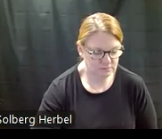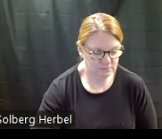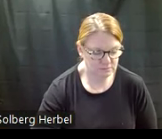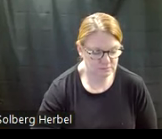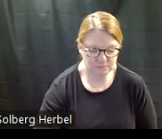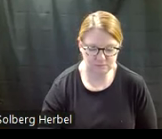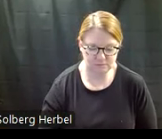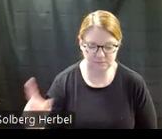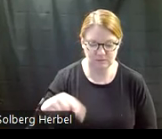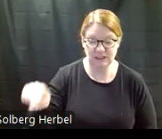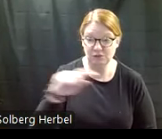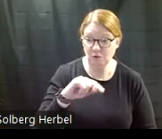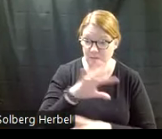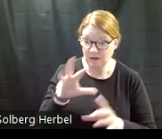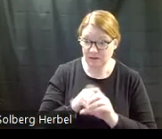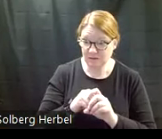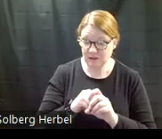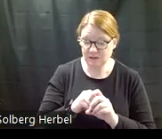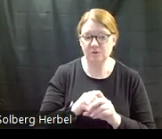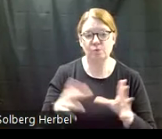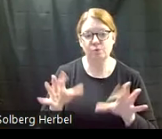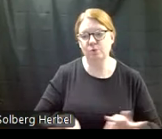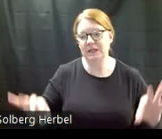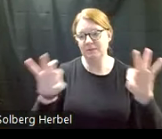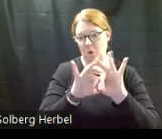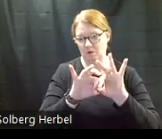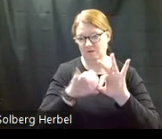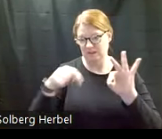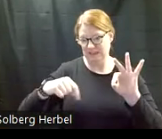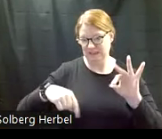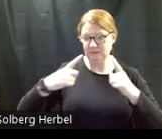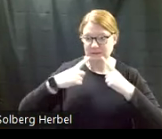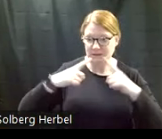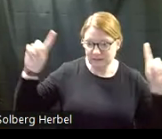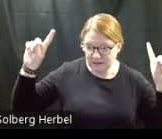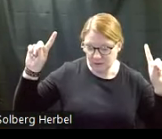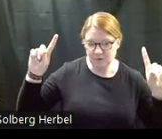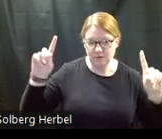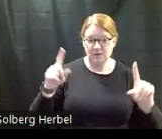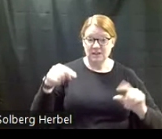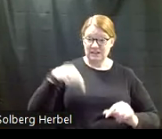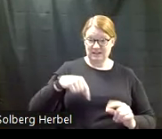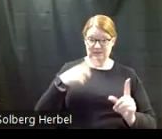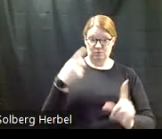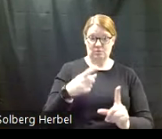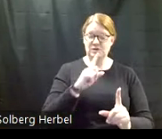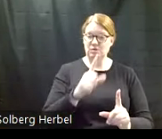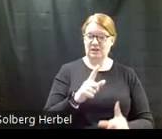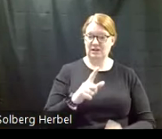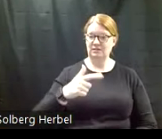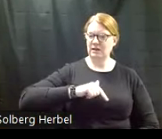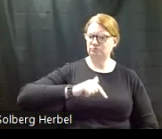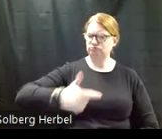Your participation is key to the success of our ECHO sessions. We aim to create an interactive community where